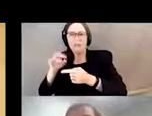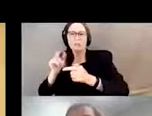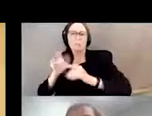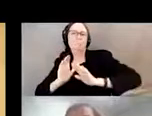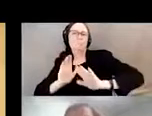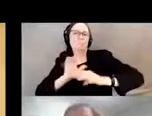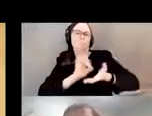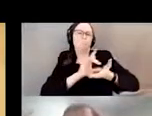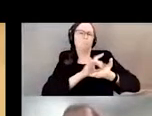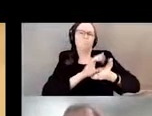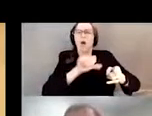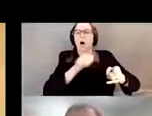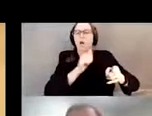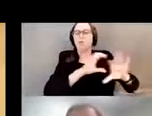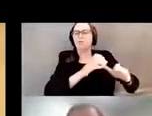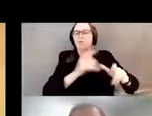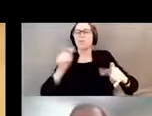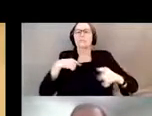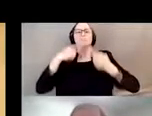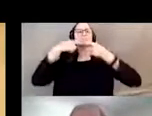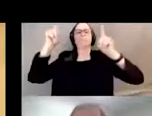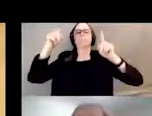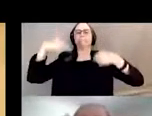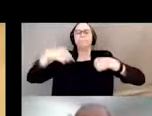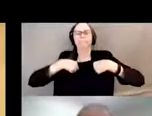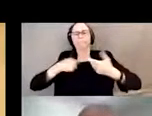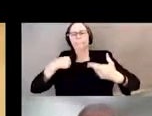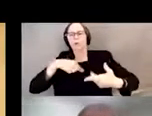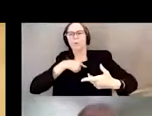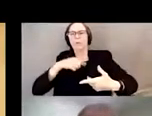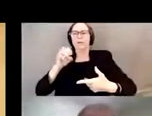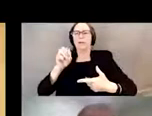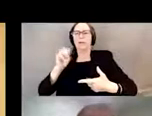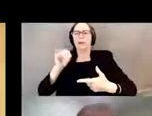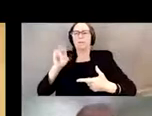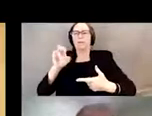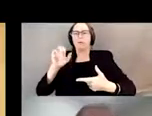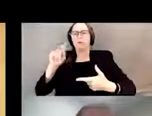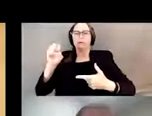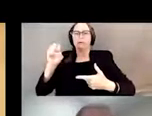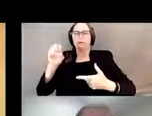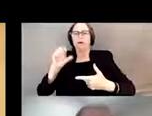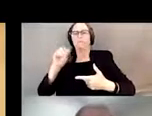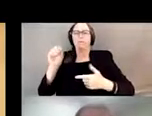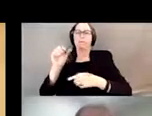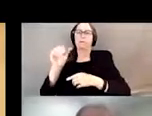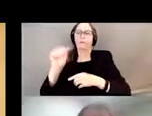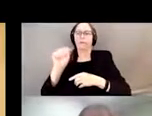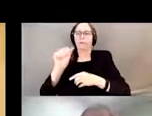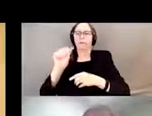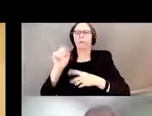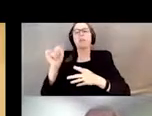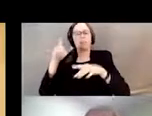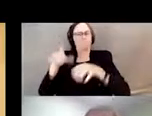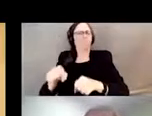power, and the Taliban will declare that they are the emirate, the Islamic emirate of Afghanistan, and they gain control